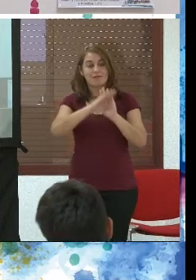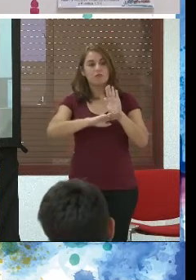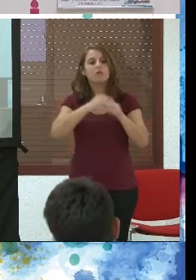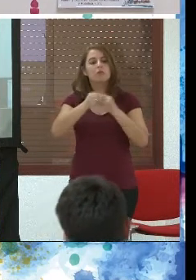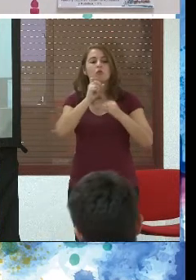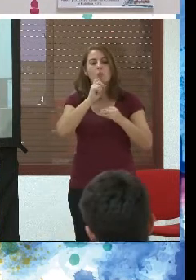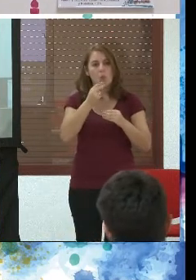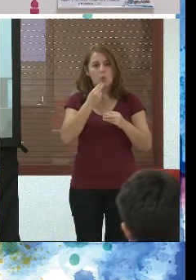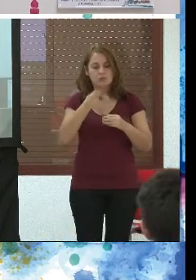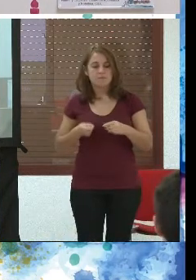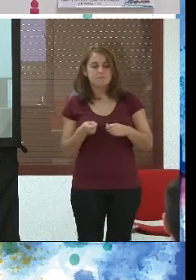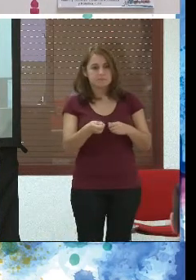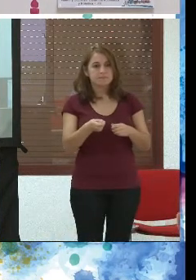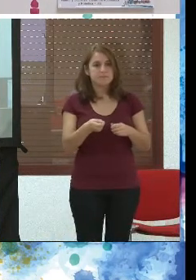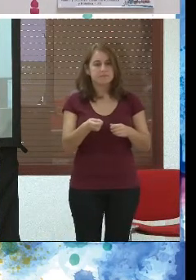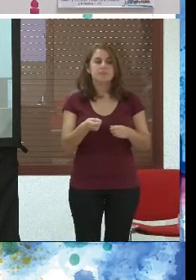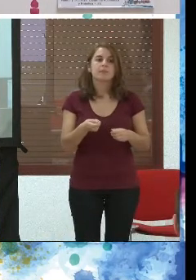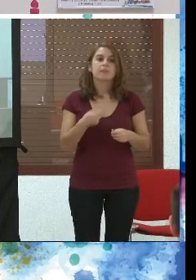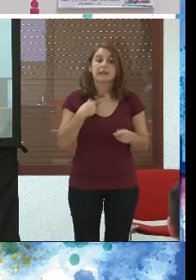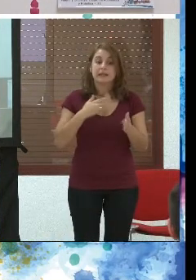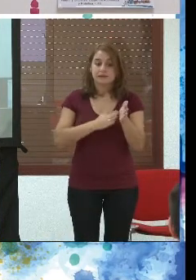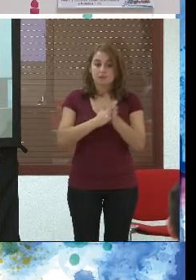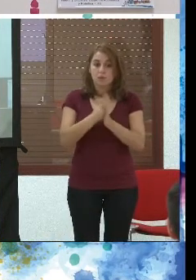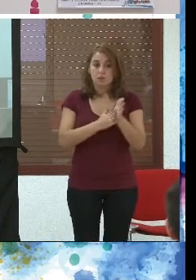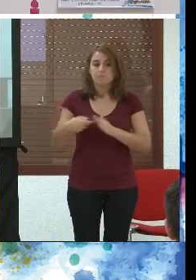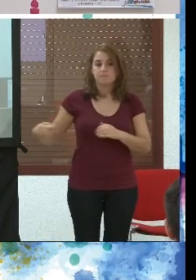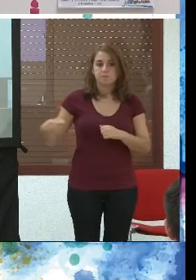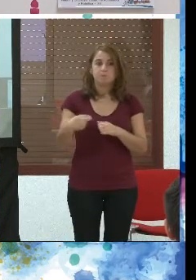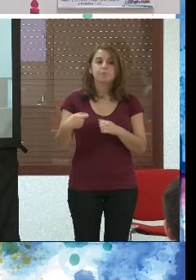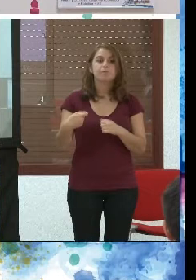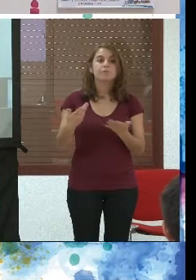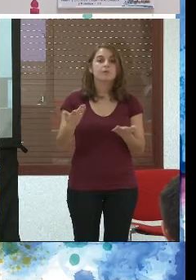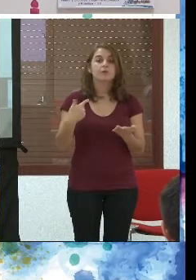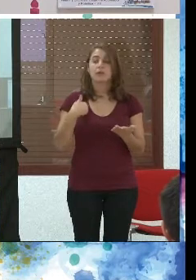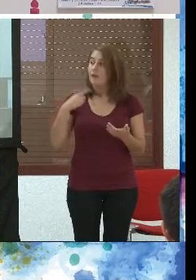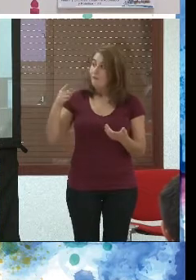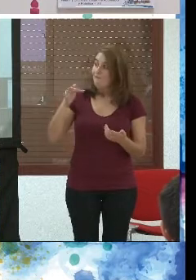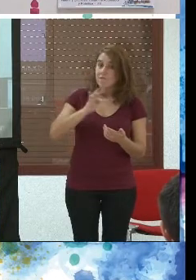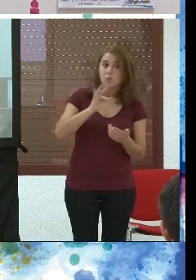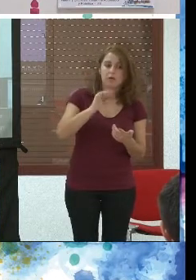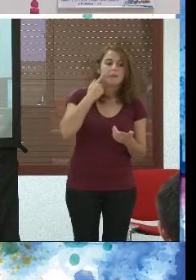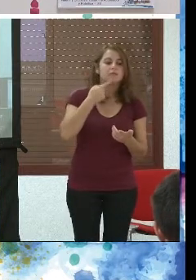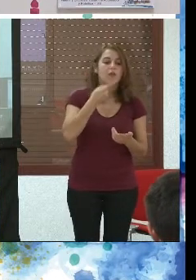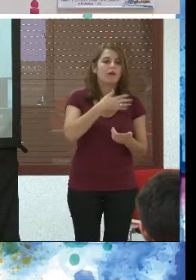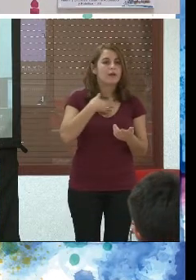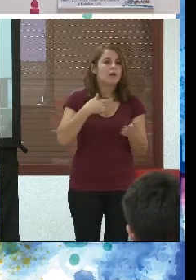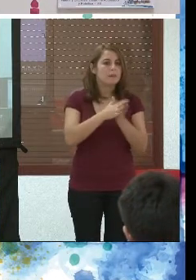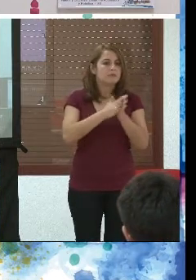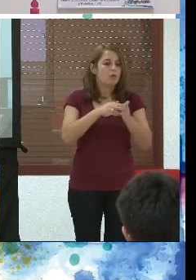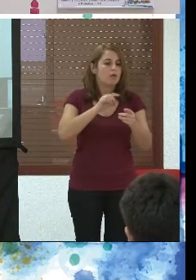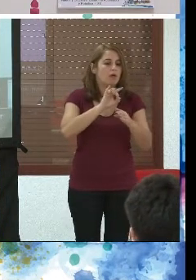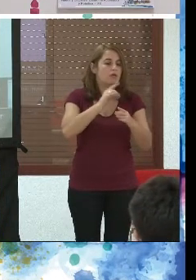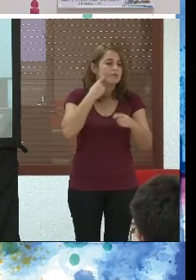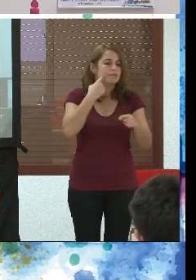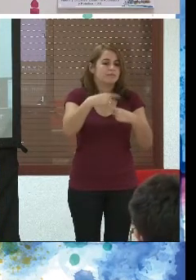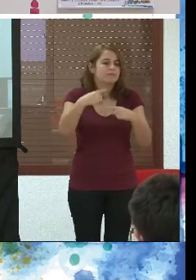this program is done through USB. We connect to the stimulator, and we tell the firmware what stimuli we want